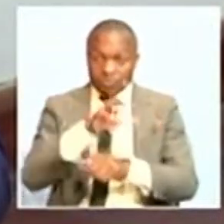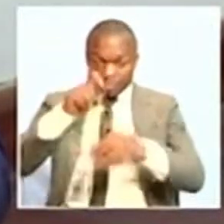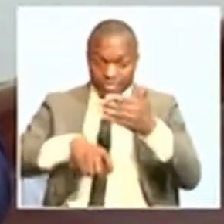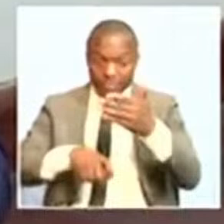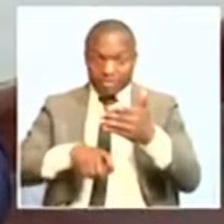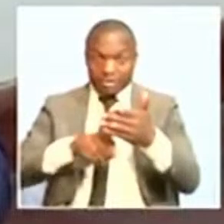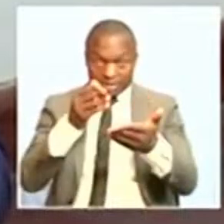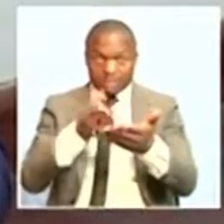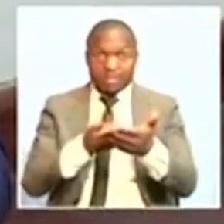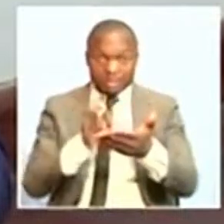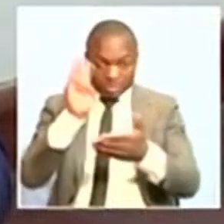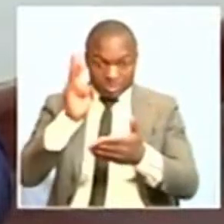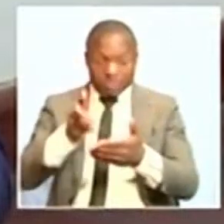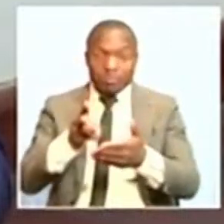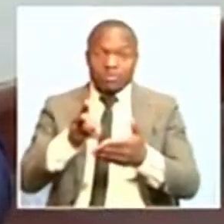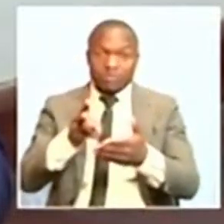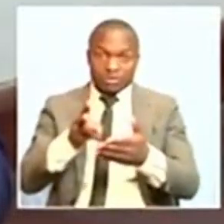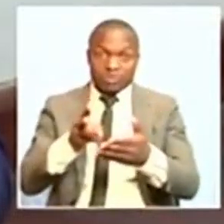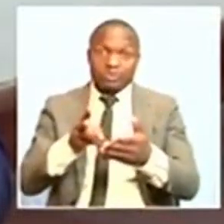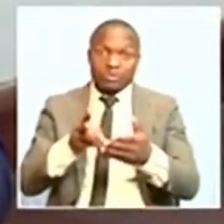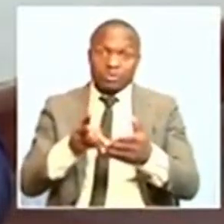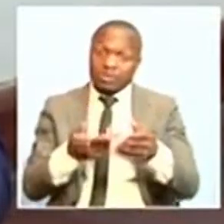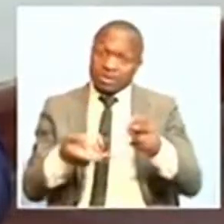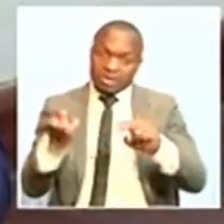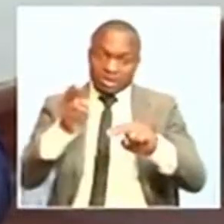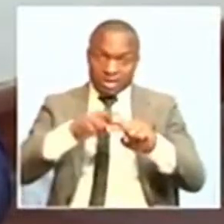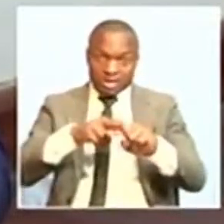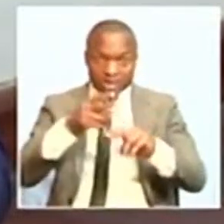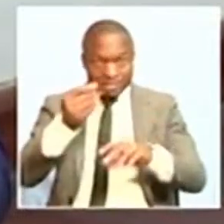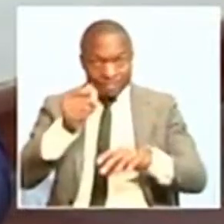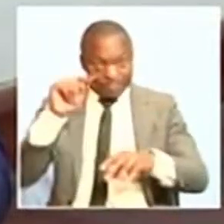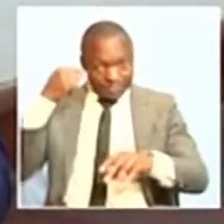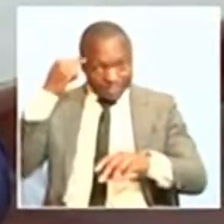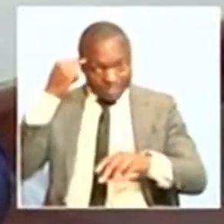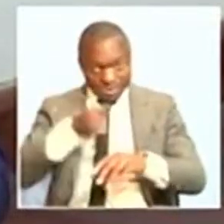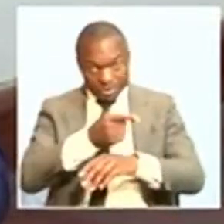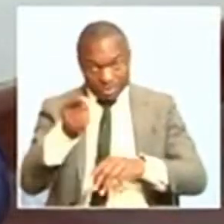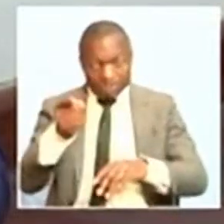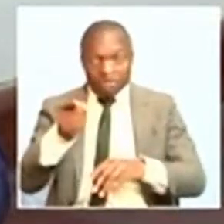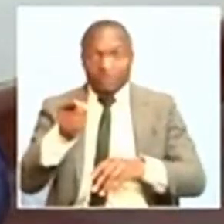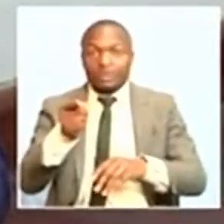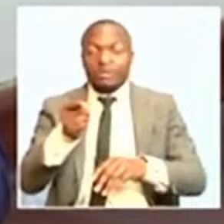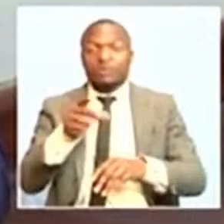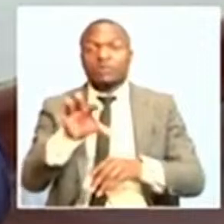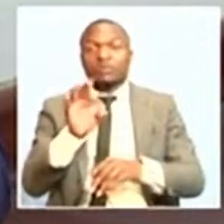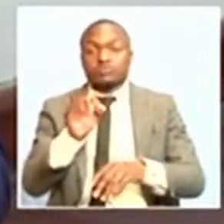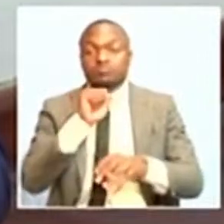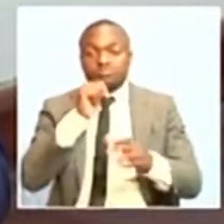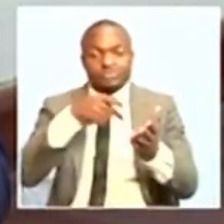to the government for those who might choose to evade taxation. So it's meant to capture